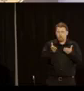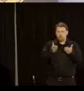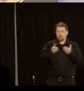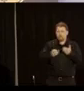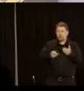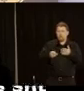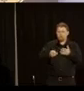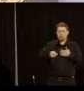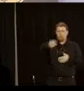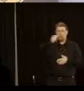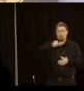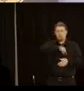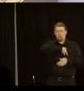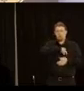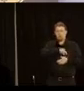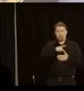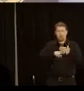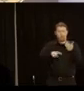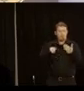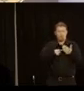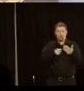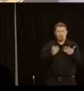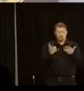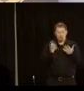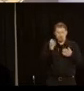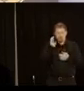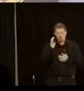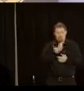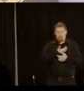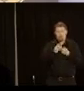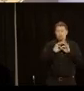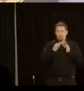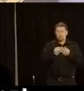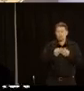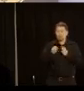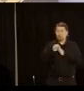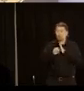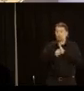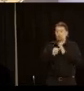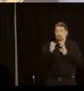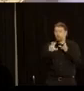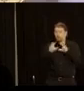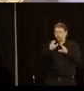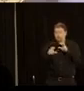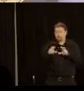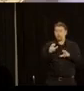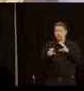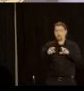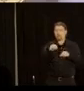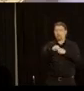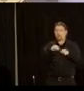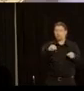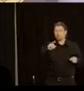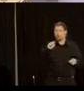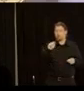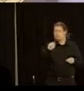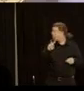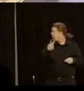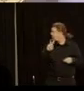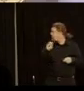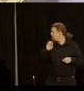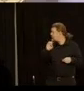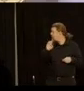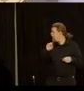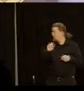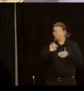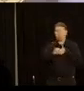of us would expect for our own families. And so the state is also investing in teaming models that will leverage multiple touch points within